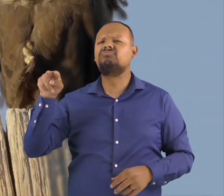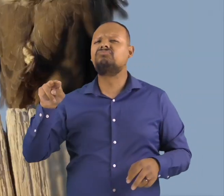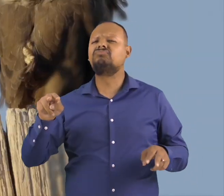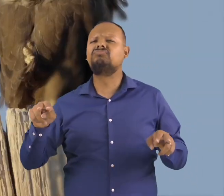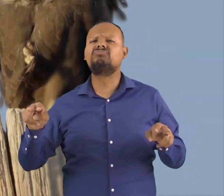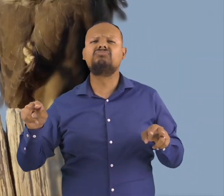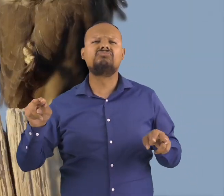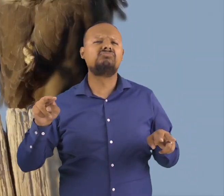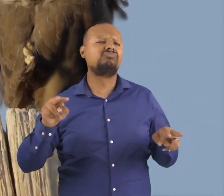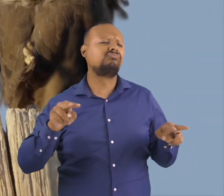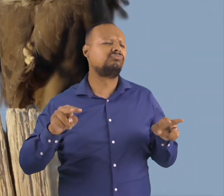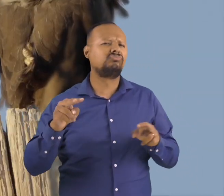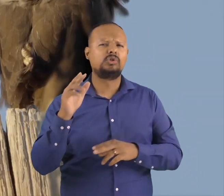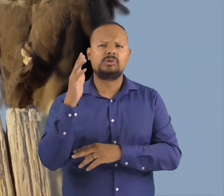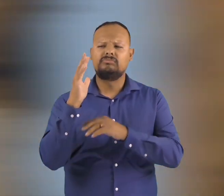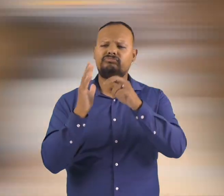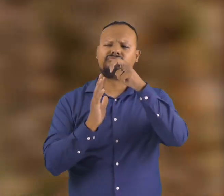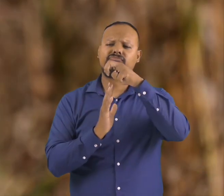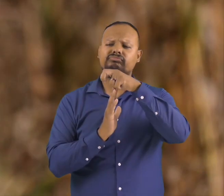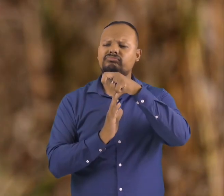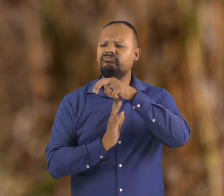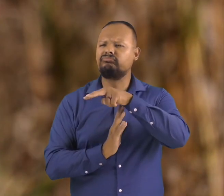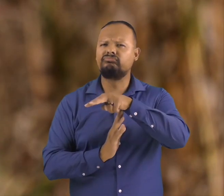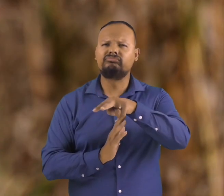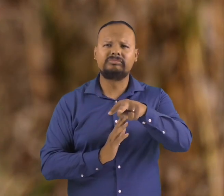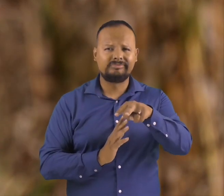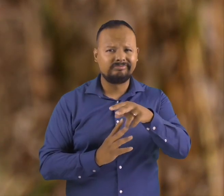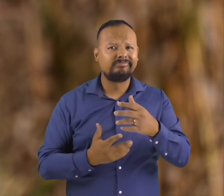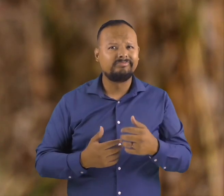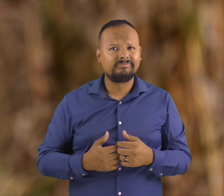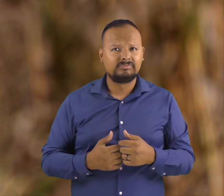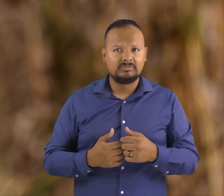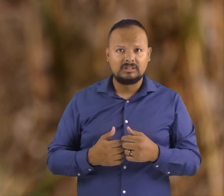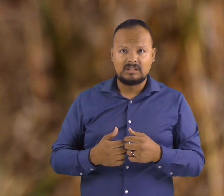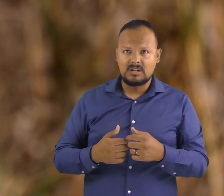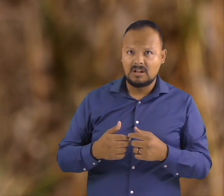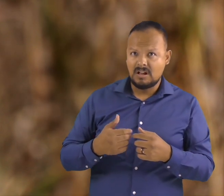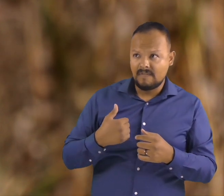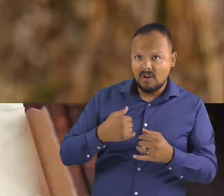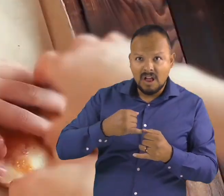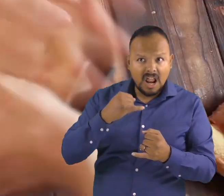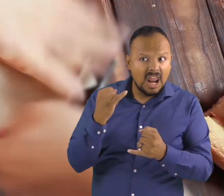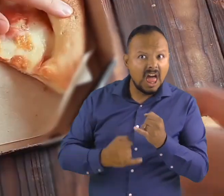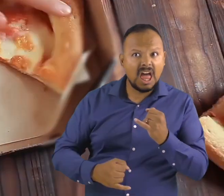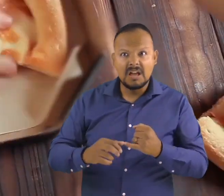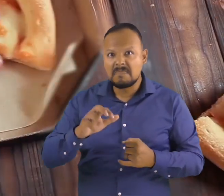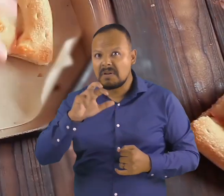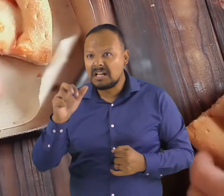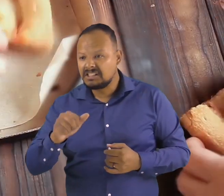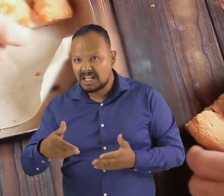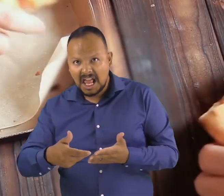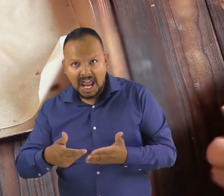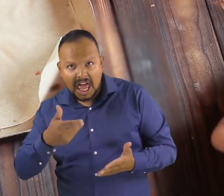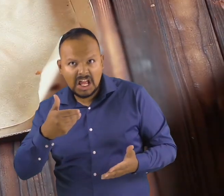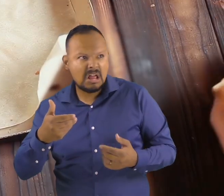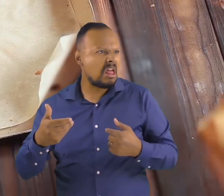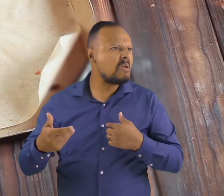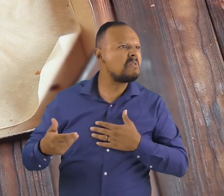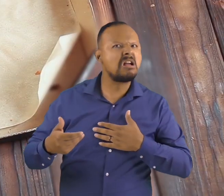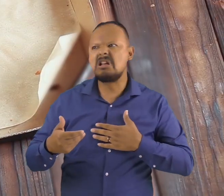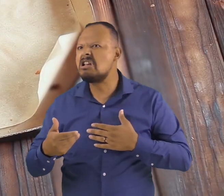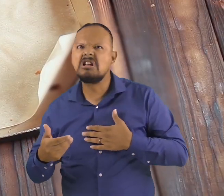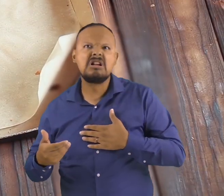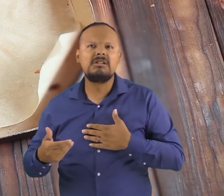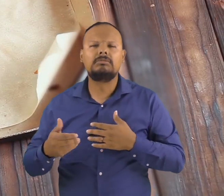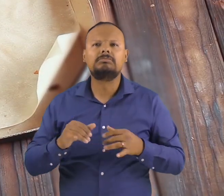Hawks also like to sit on top of tall poles or trees to look for prey. Have you ever argued with someone over the